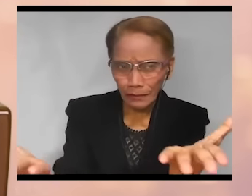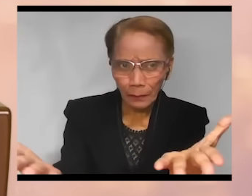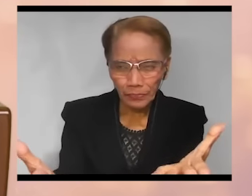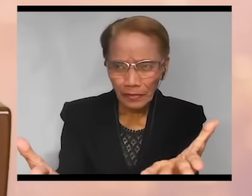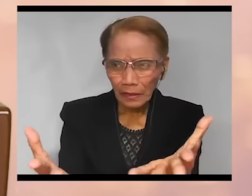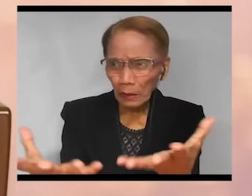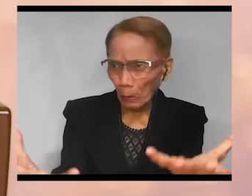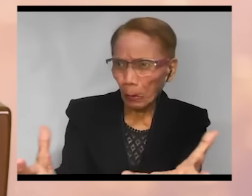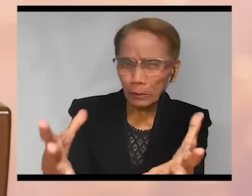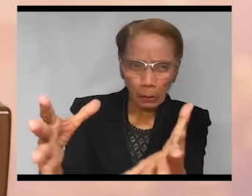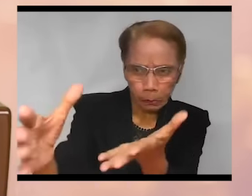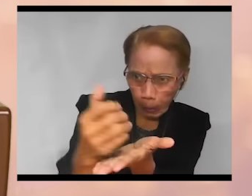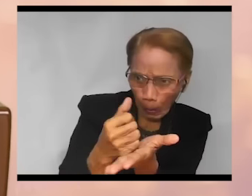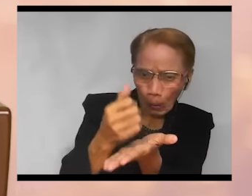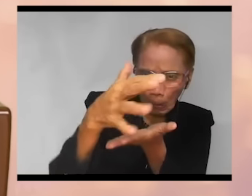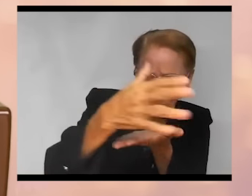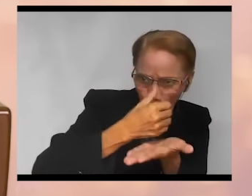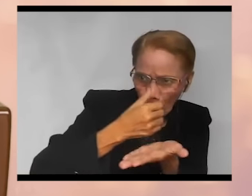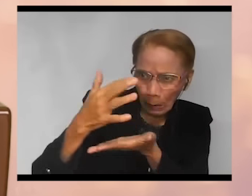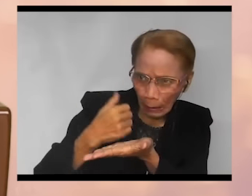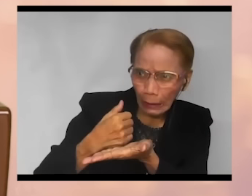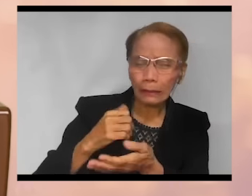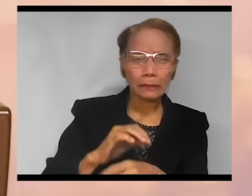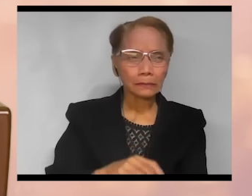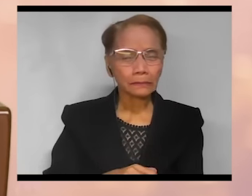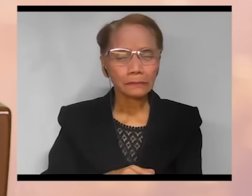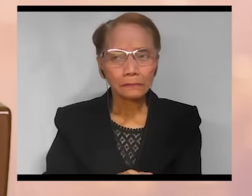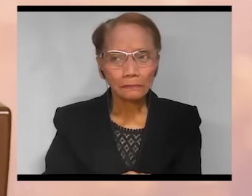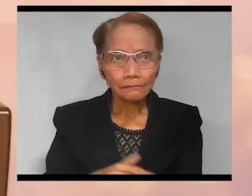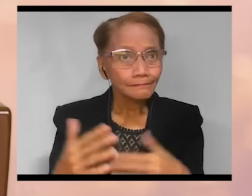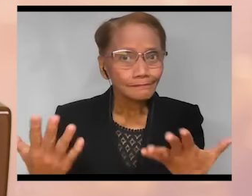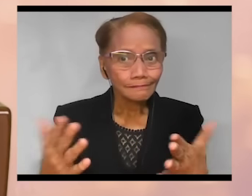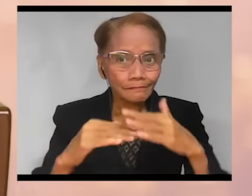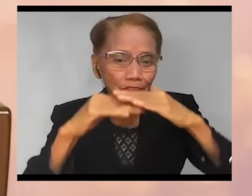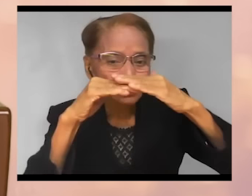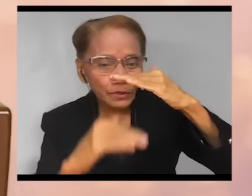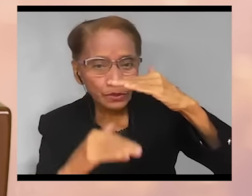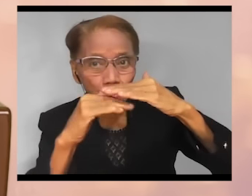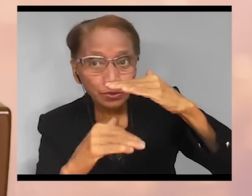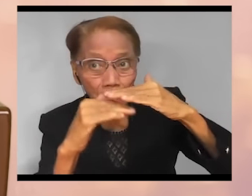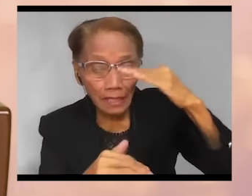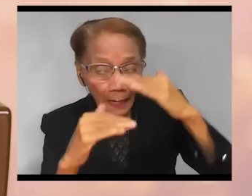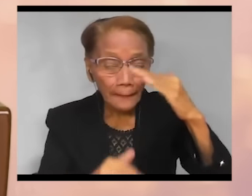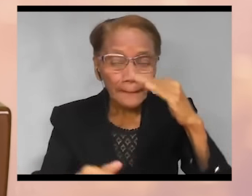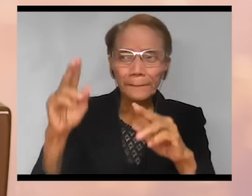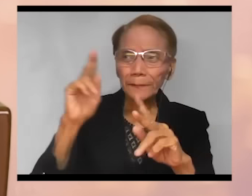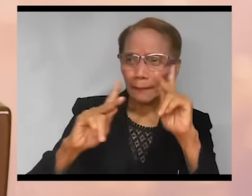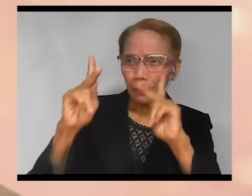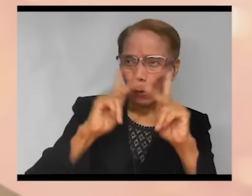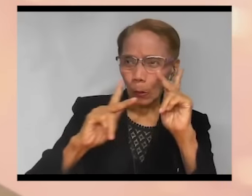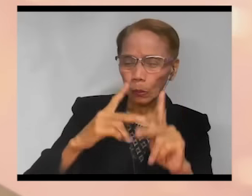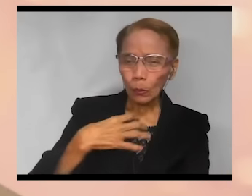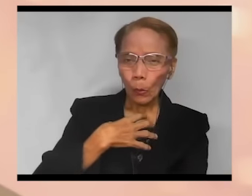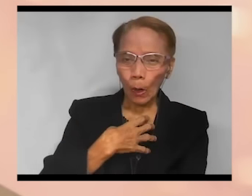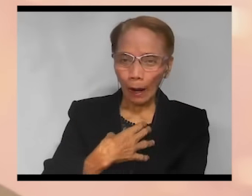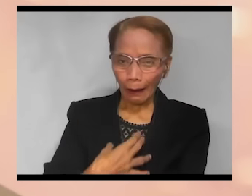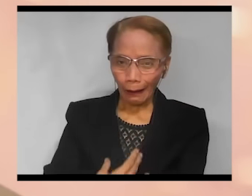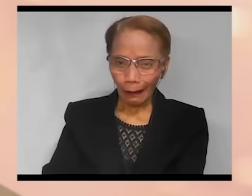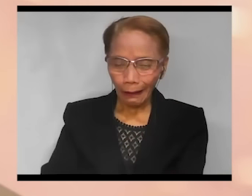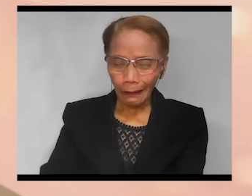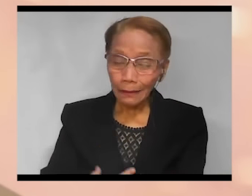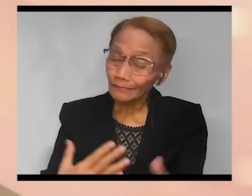to claim by all means, reducing people to hunger. My